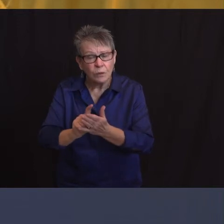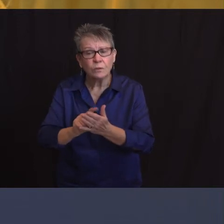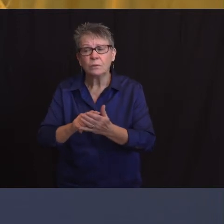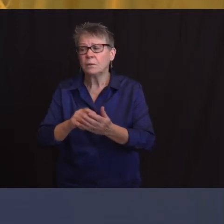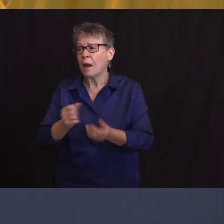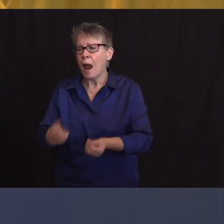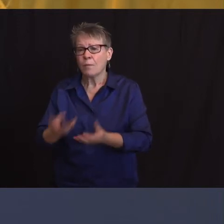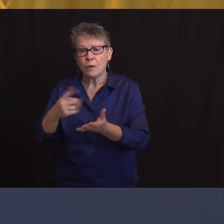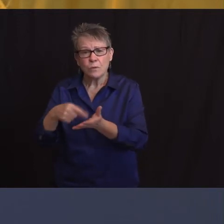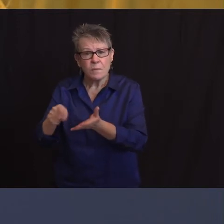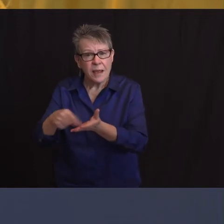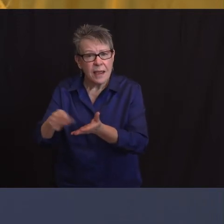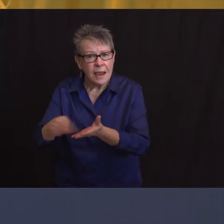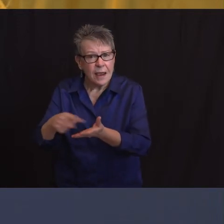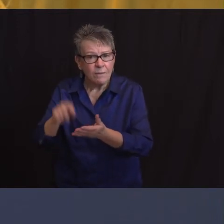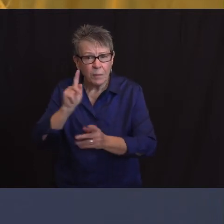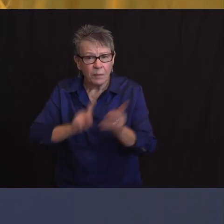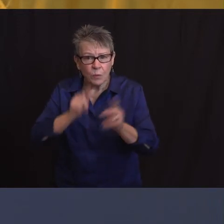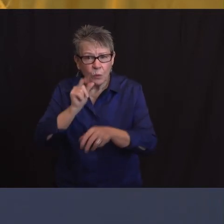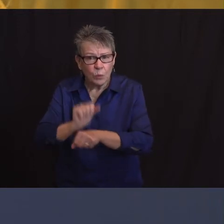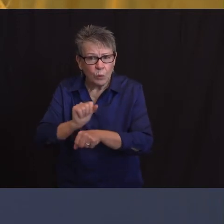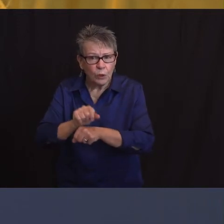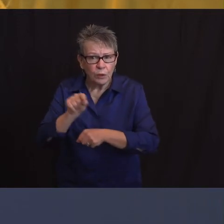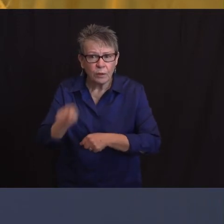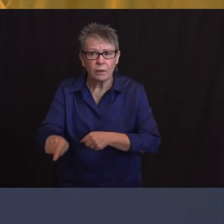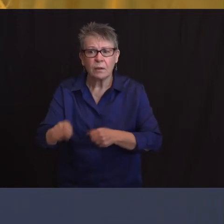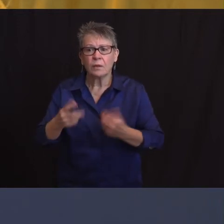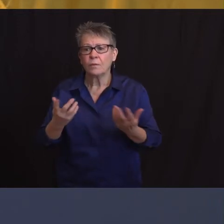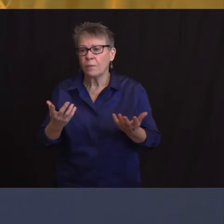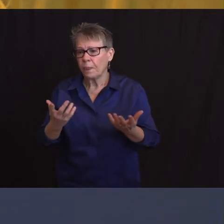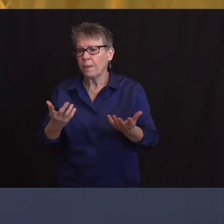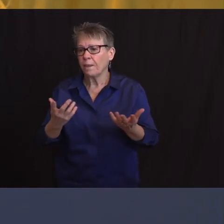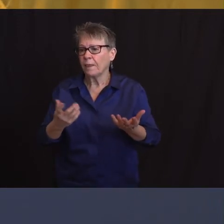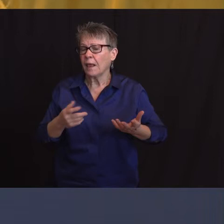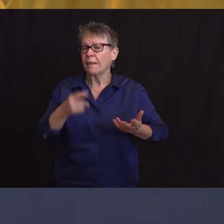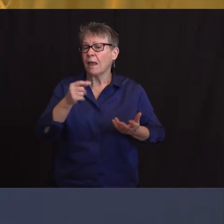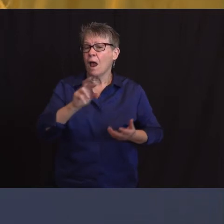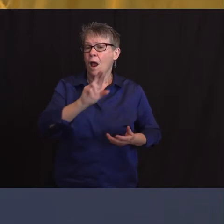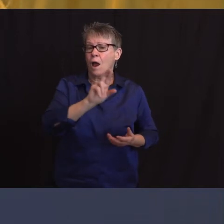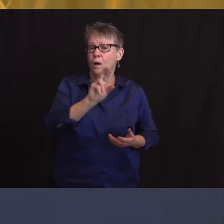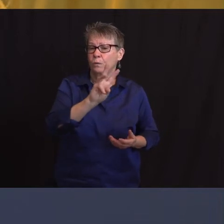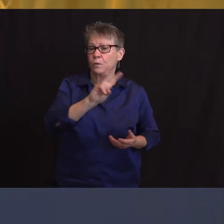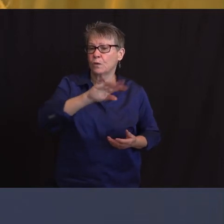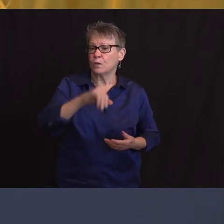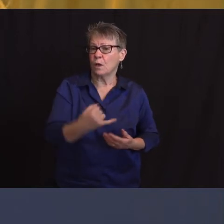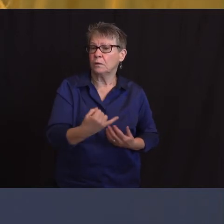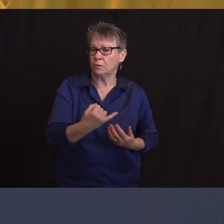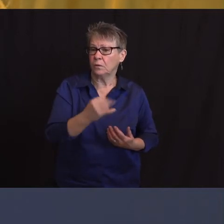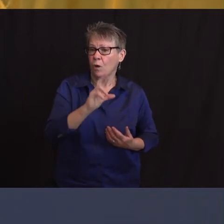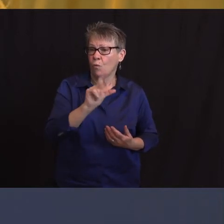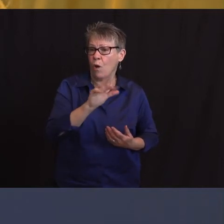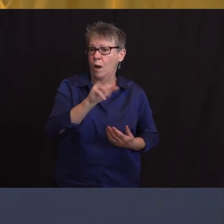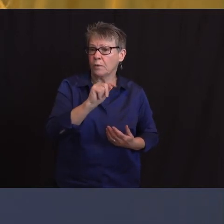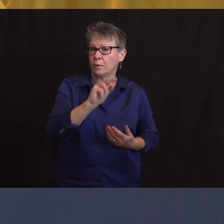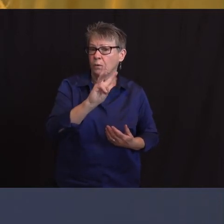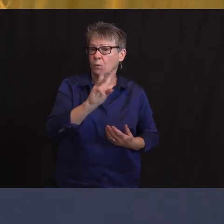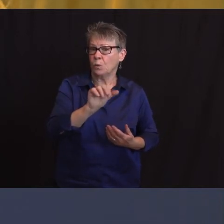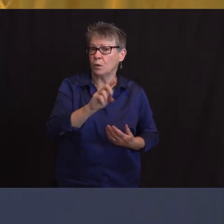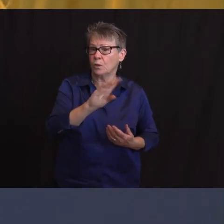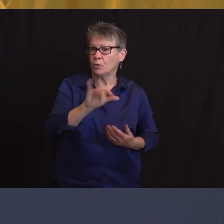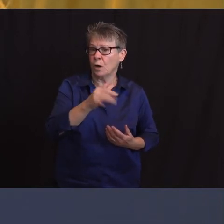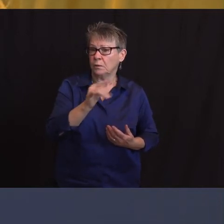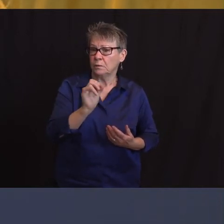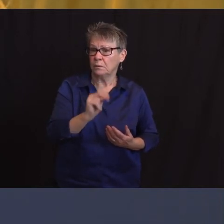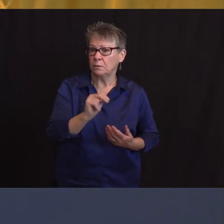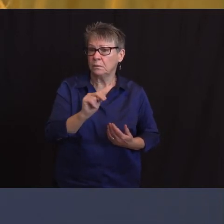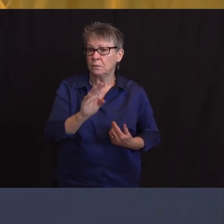commissioner, I mentioned last time we spoke, Robert Wood Johnson Hospital in New Brunswick failed to give proper legal notice of their 2020 annual meeting. You said you'd